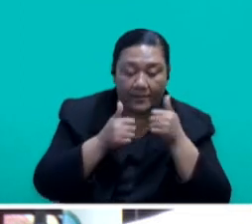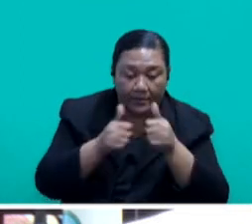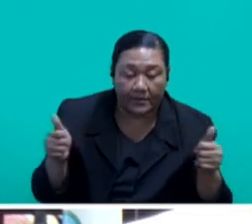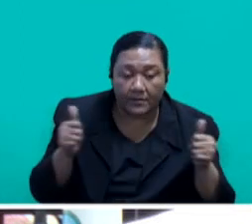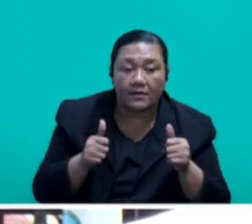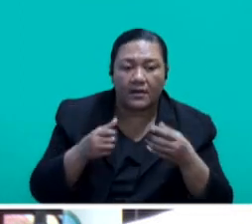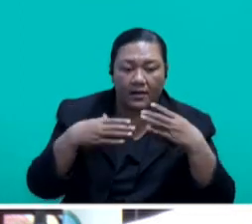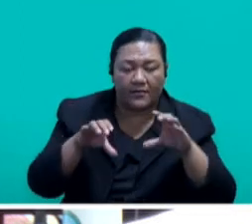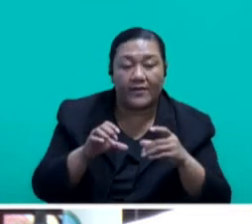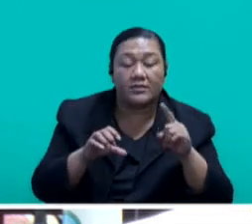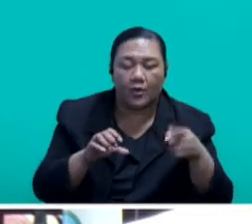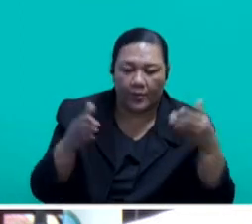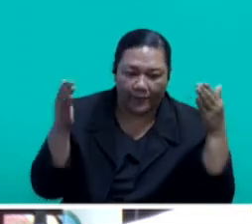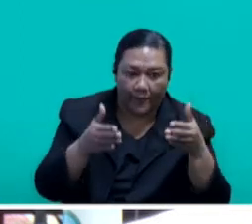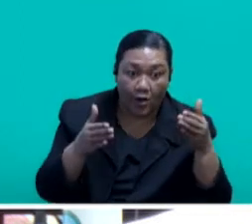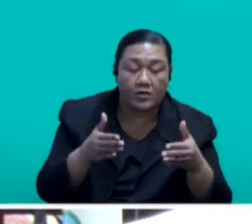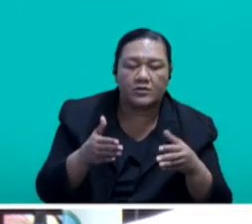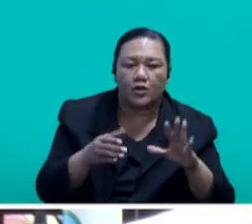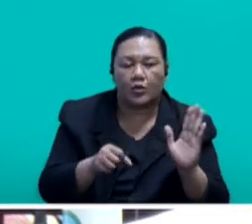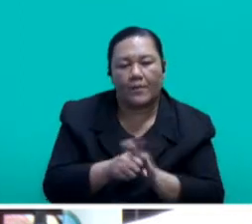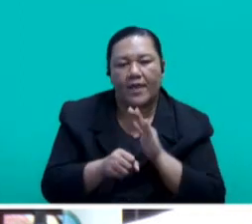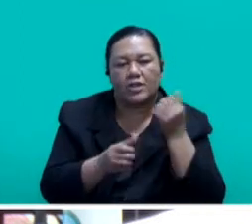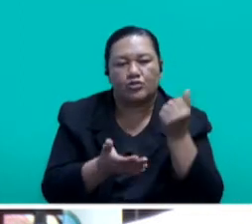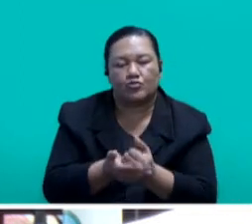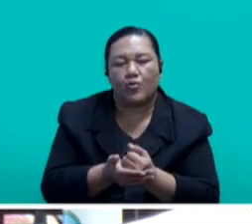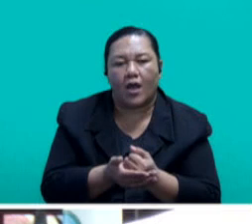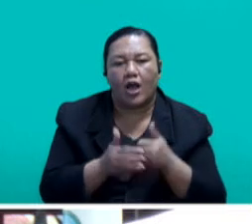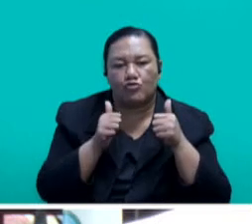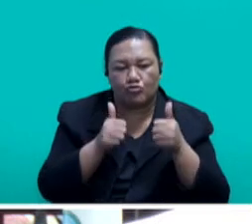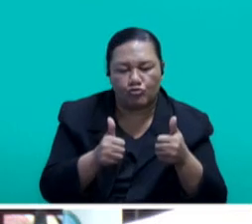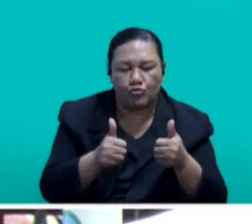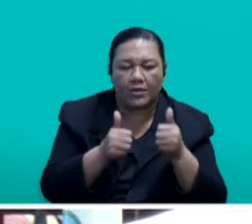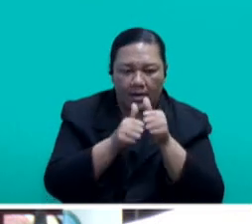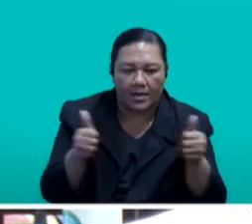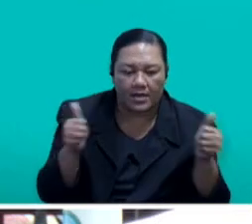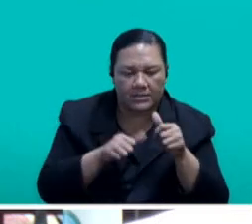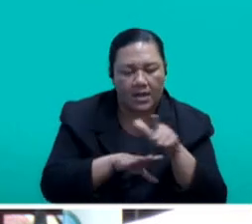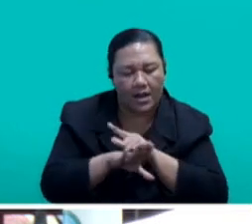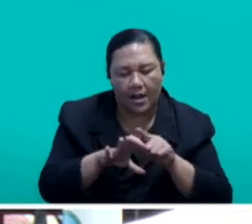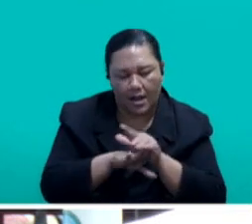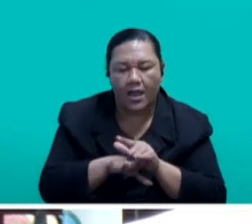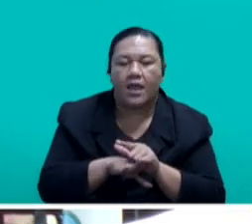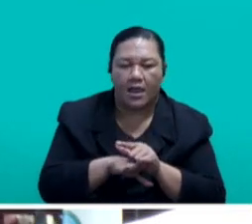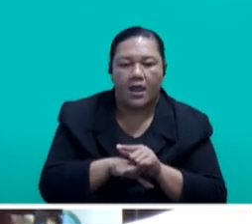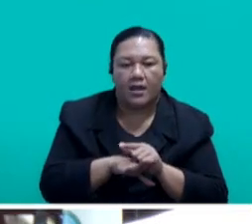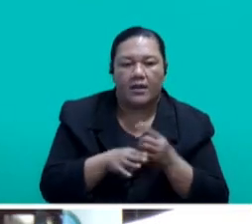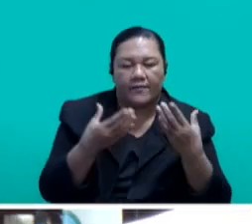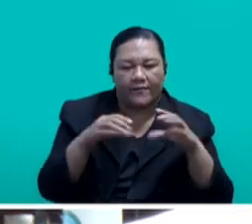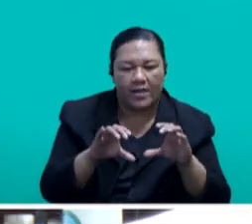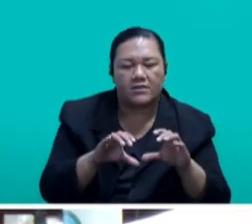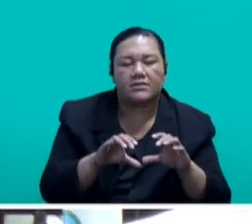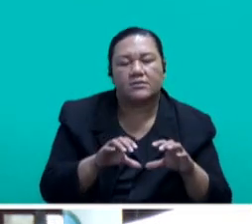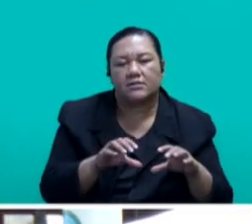will continue to focus on maintaining as much good agricultural land as possible. There is also an allocation in